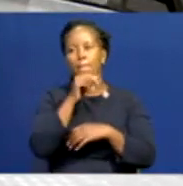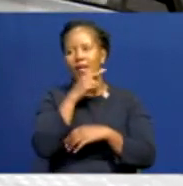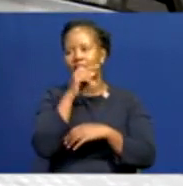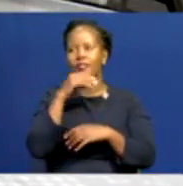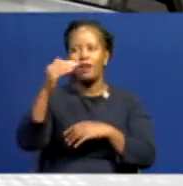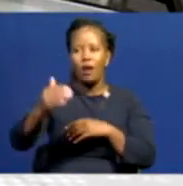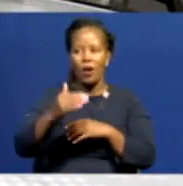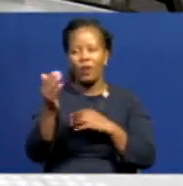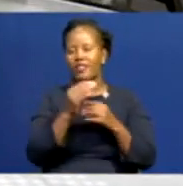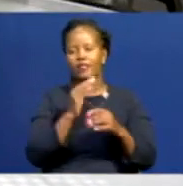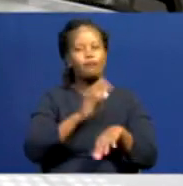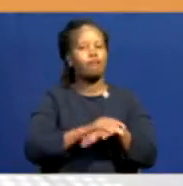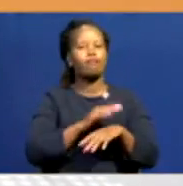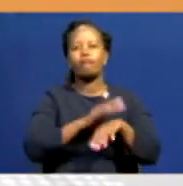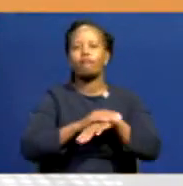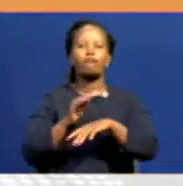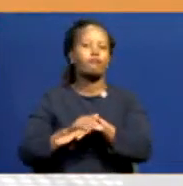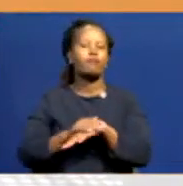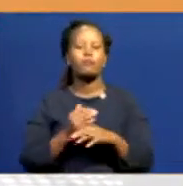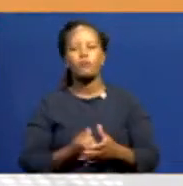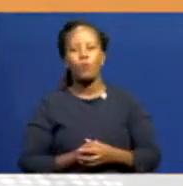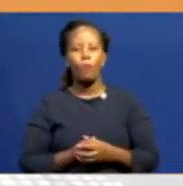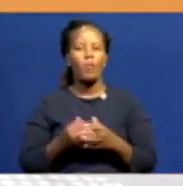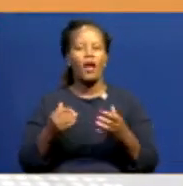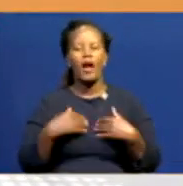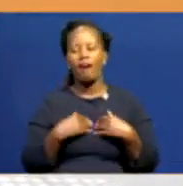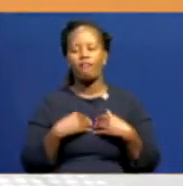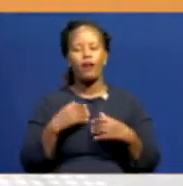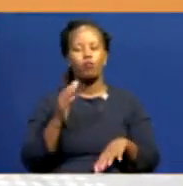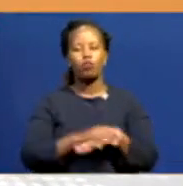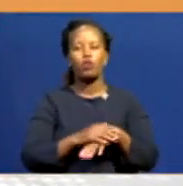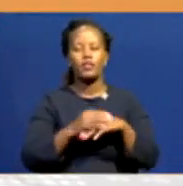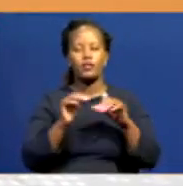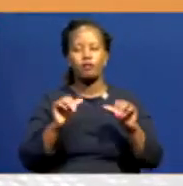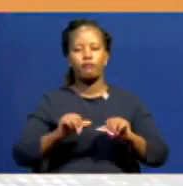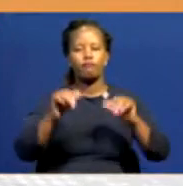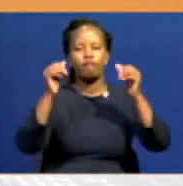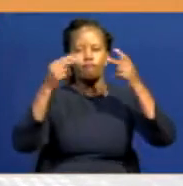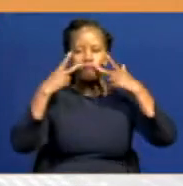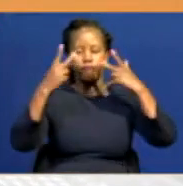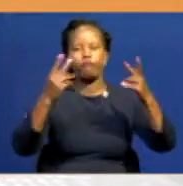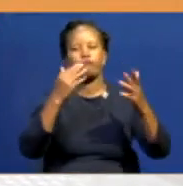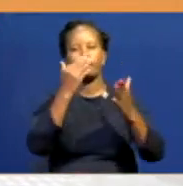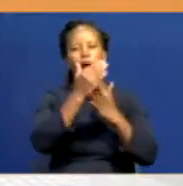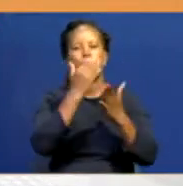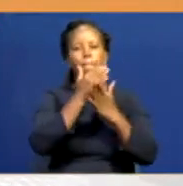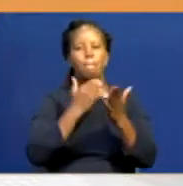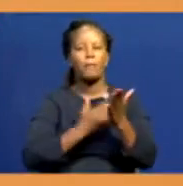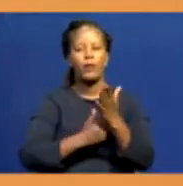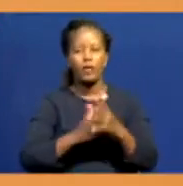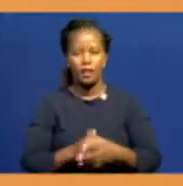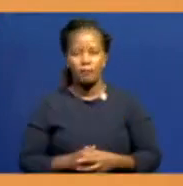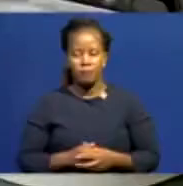right? Thank you so much, and have the lovely viewing of the rest of Channel 1 programs. I'm Bernard Okumu.